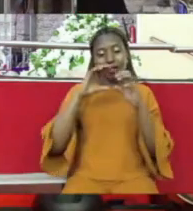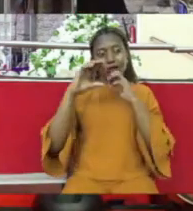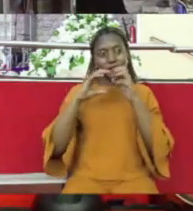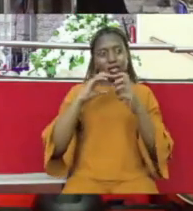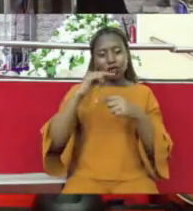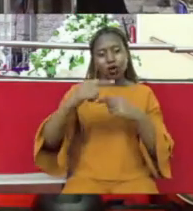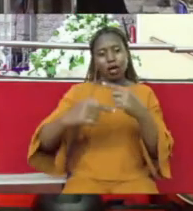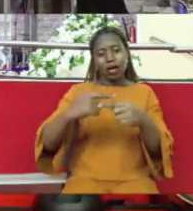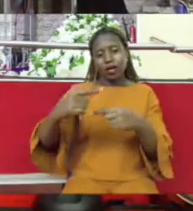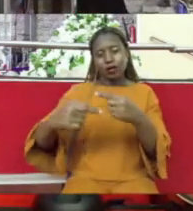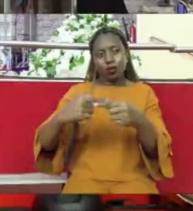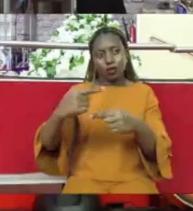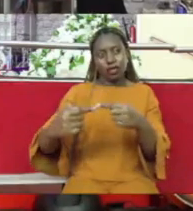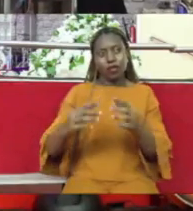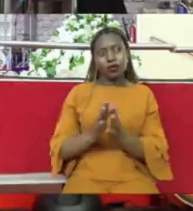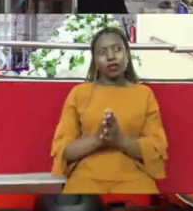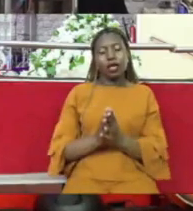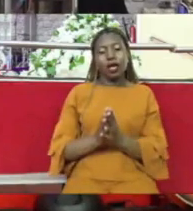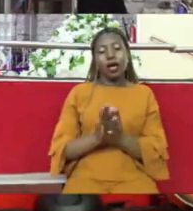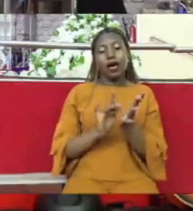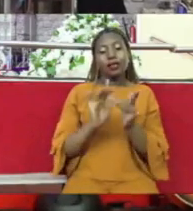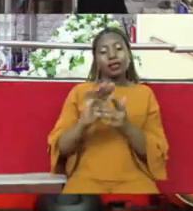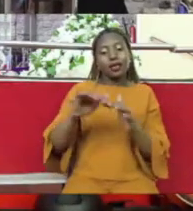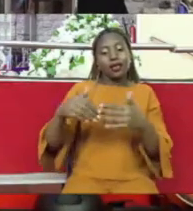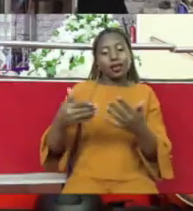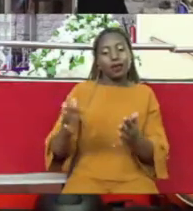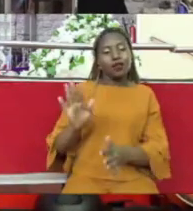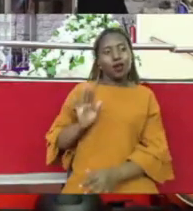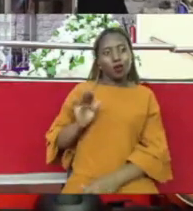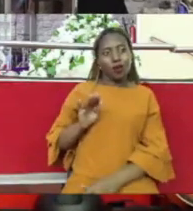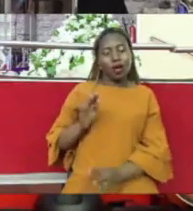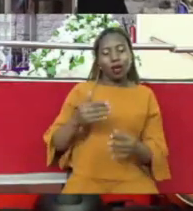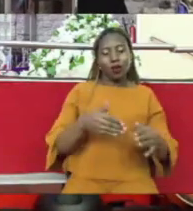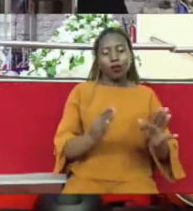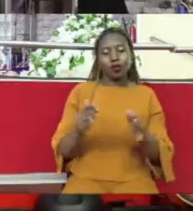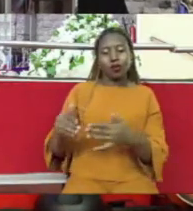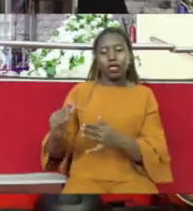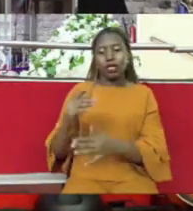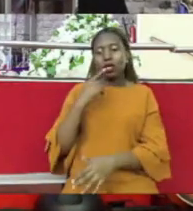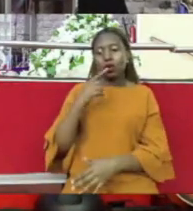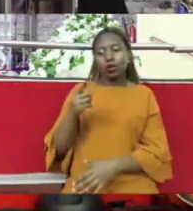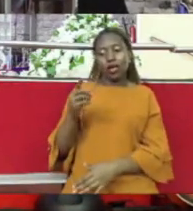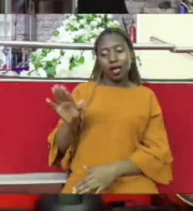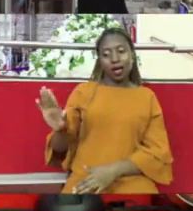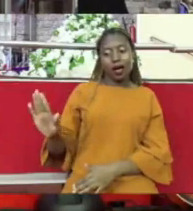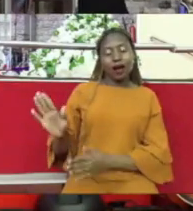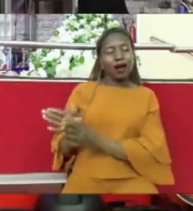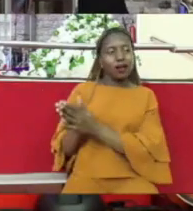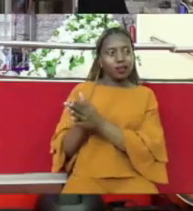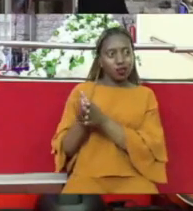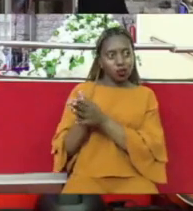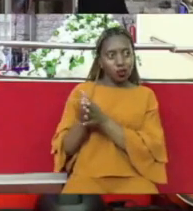inaendelea. And he gives the woman a chance to tell her story. Na anampa yule mwanamke nafasi ya kujieleza. The woman